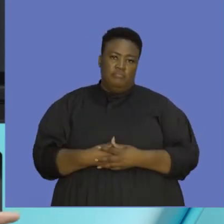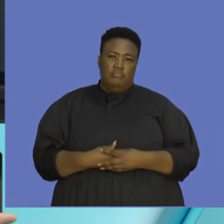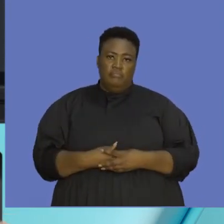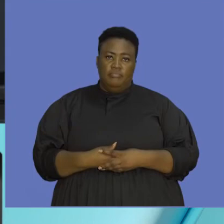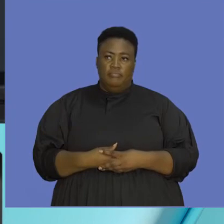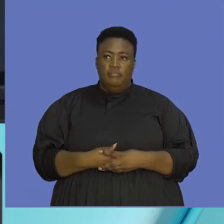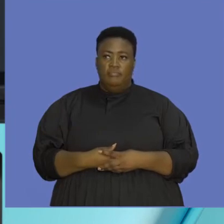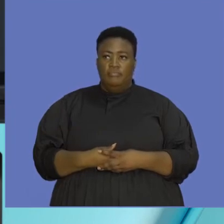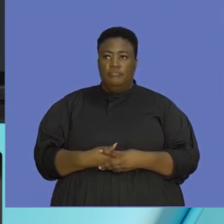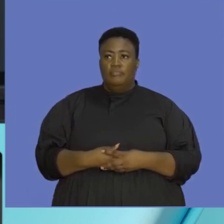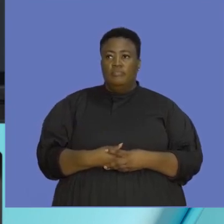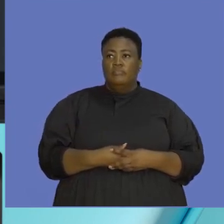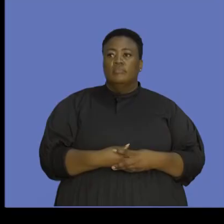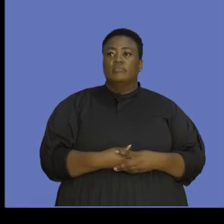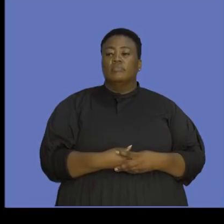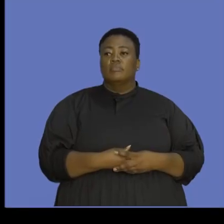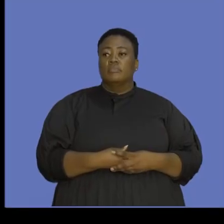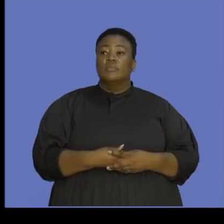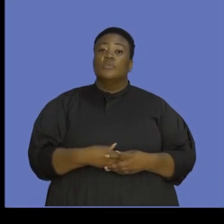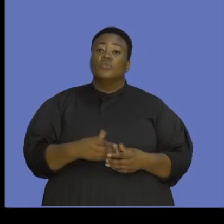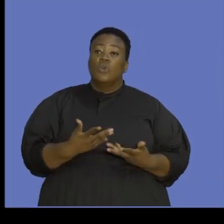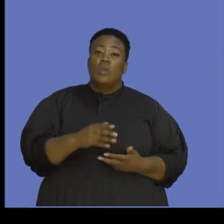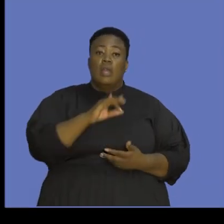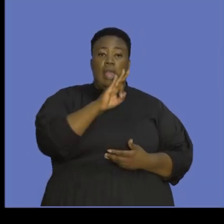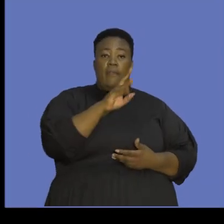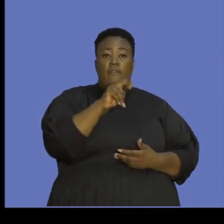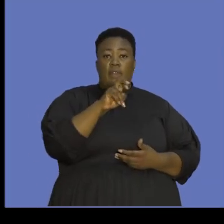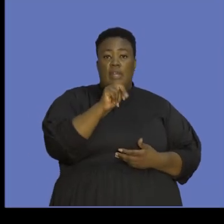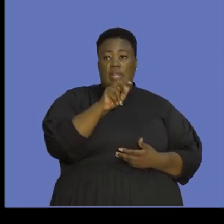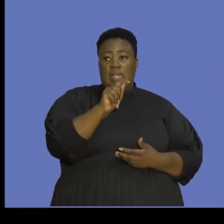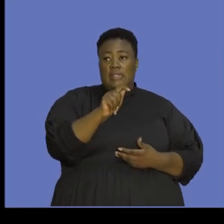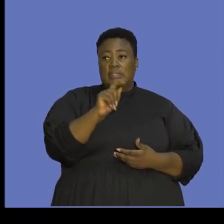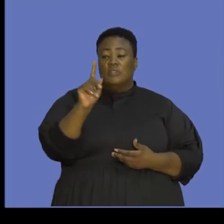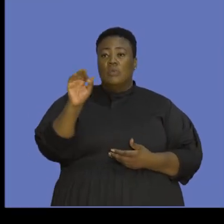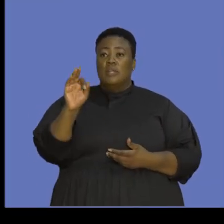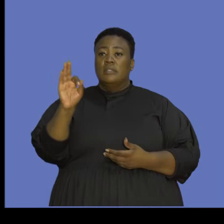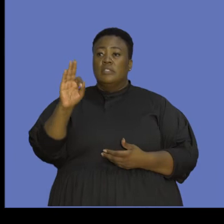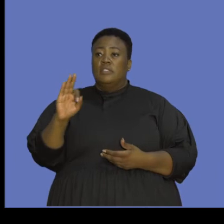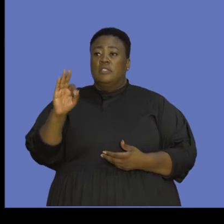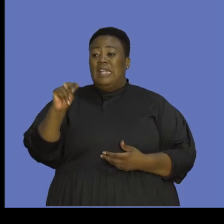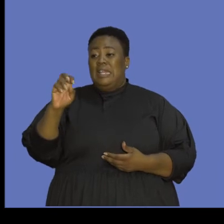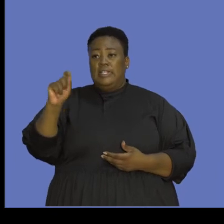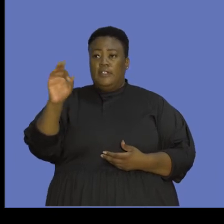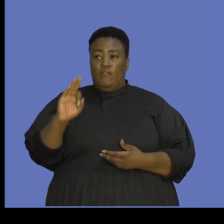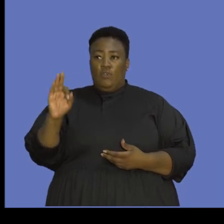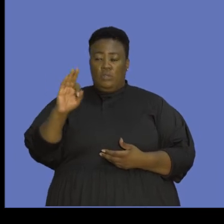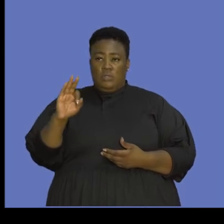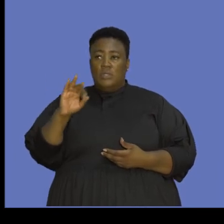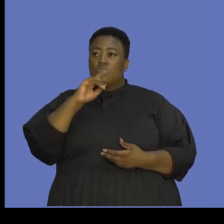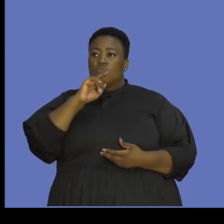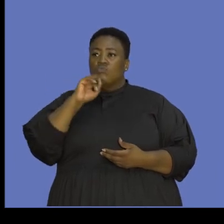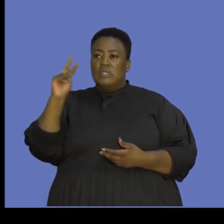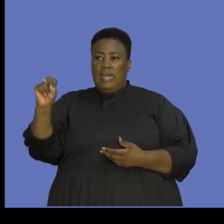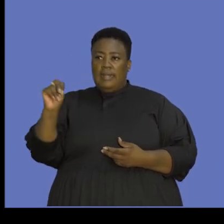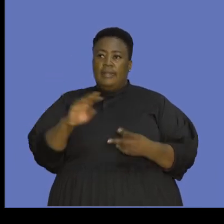doesn't exist. So F net is the net force measured in newtons. M is the mass